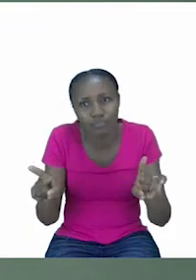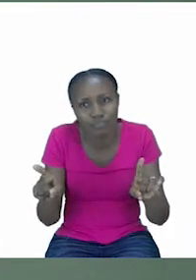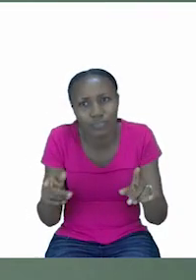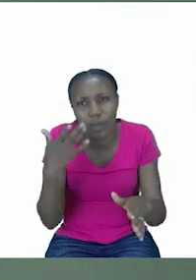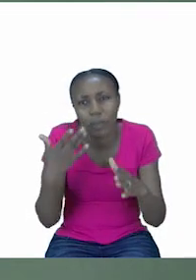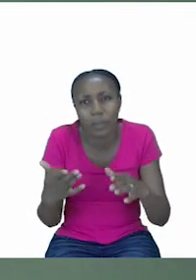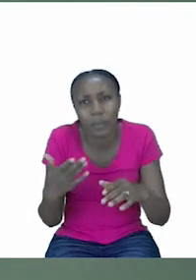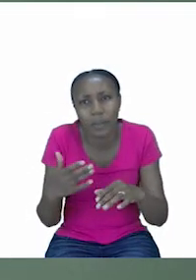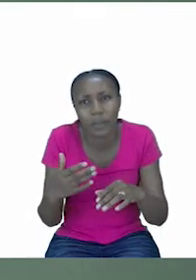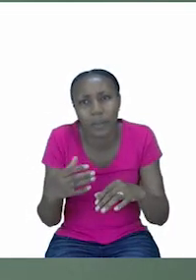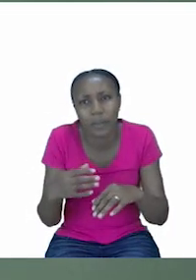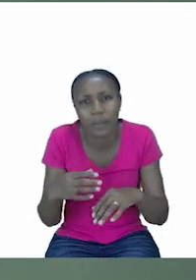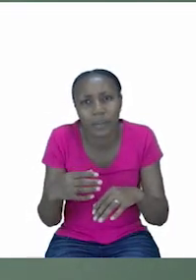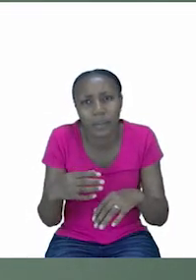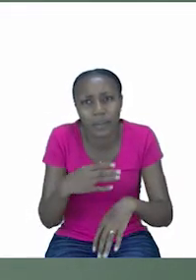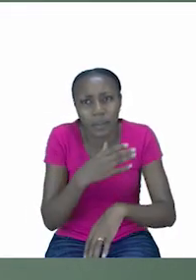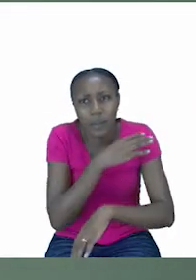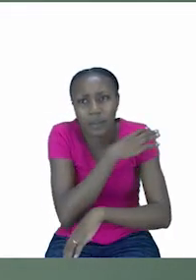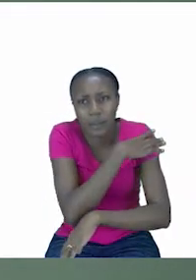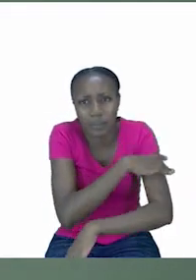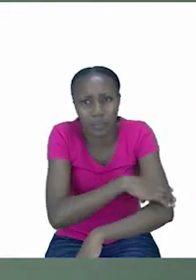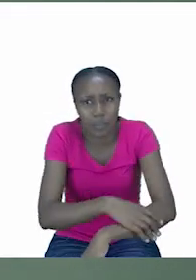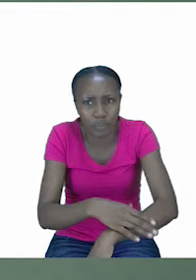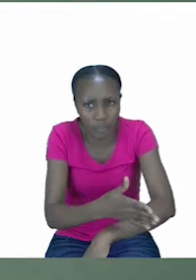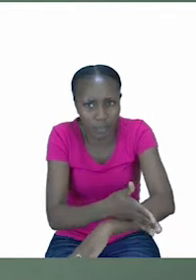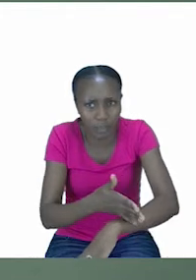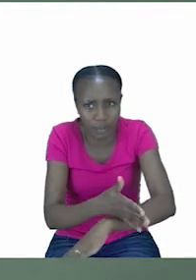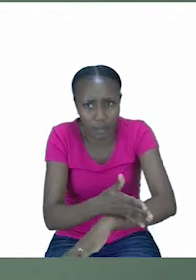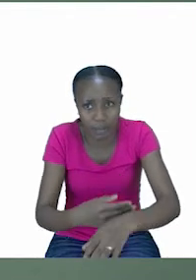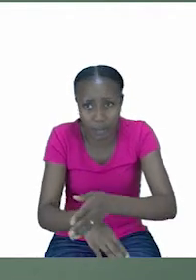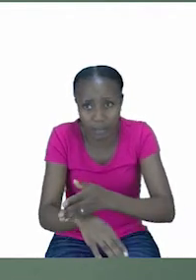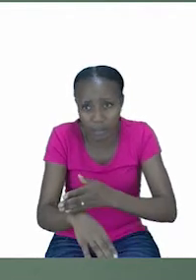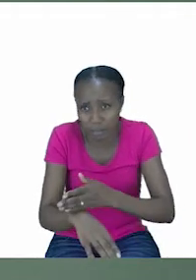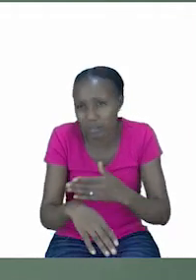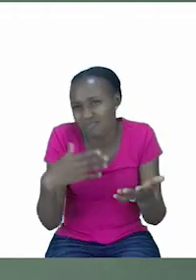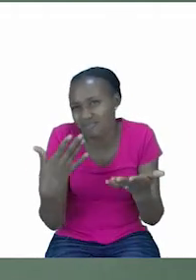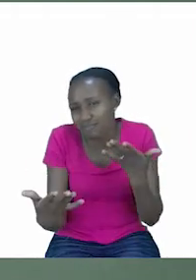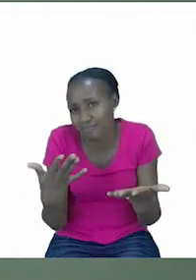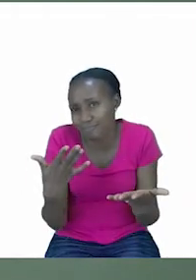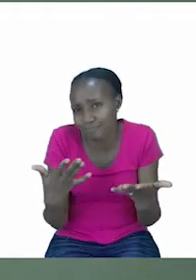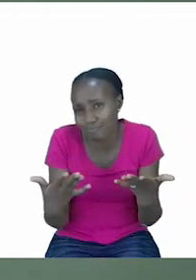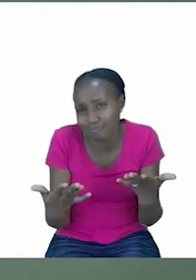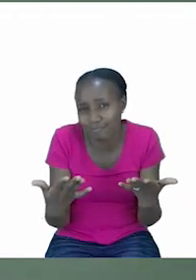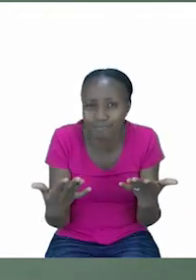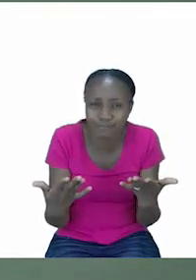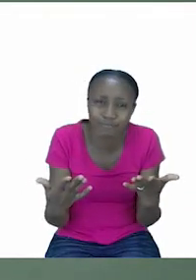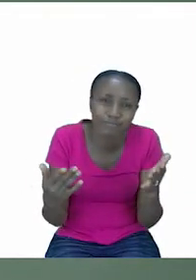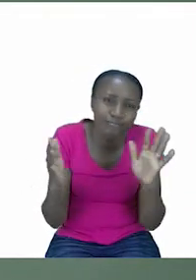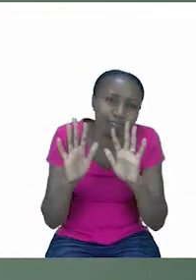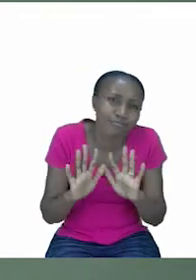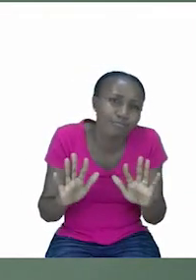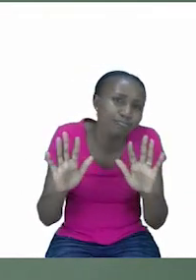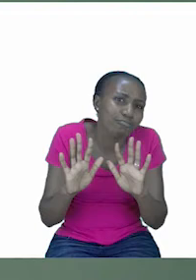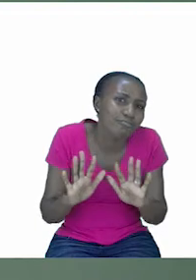for his top part of the sleeve, starting from here all the way